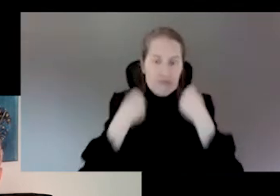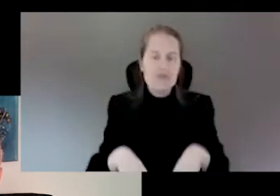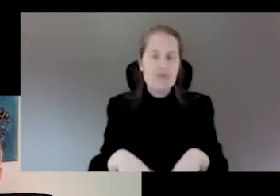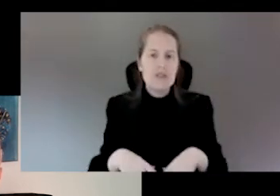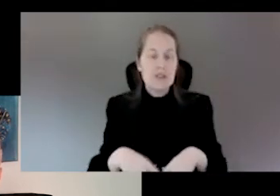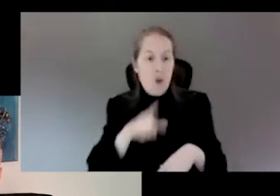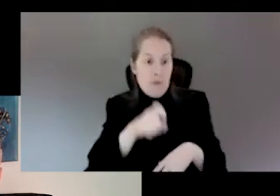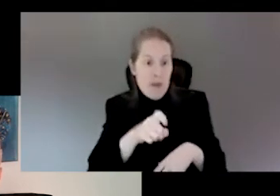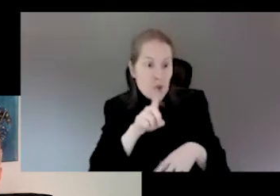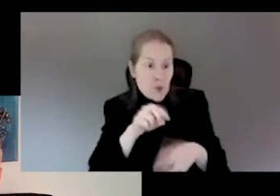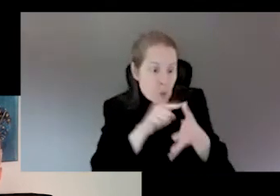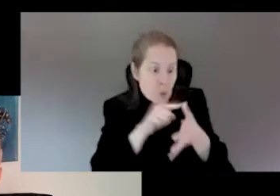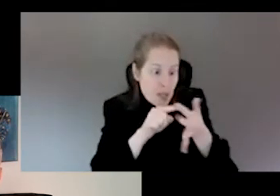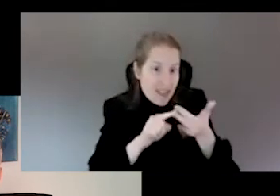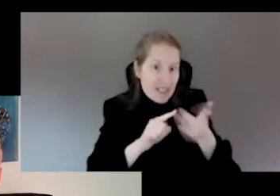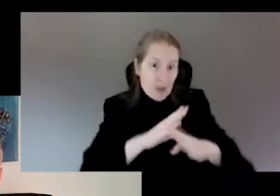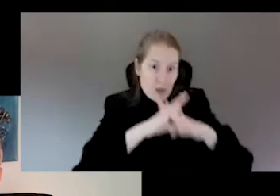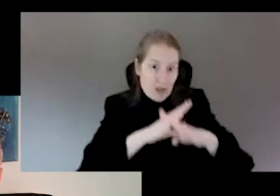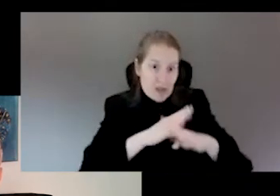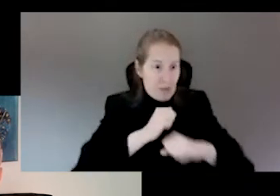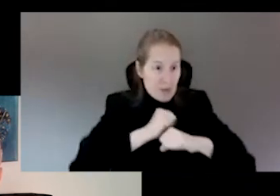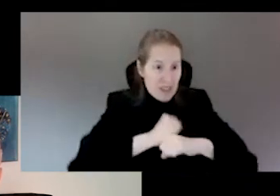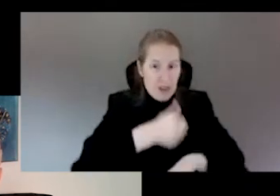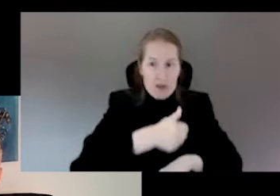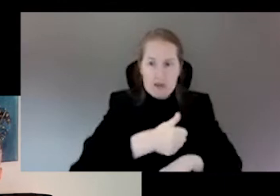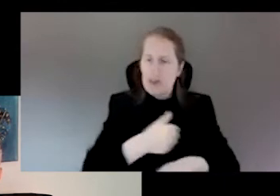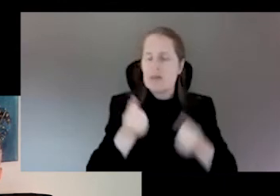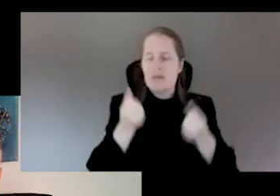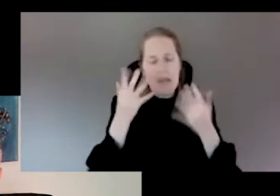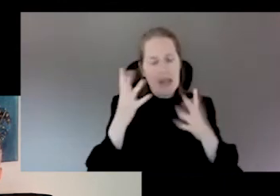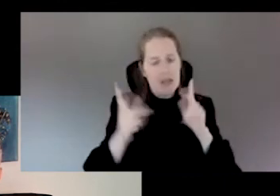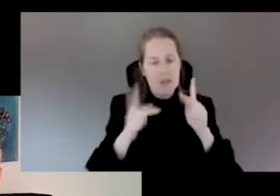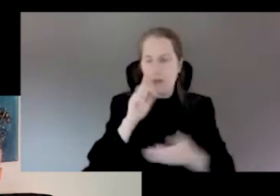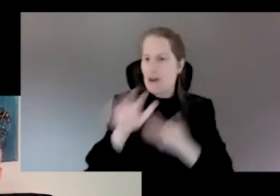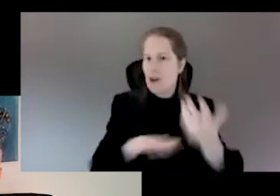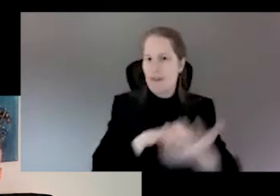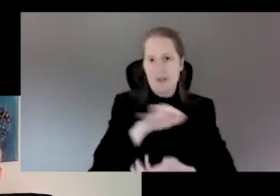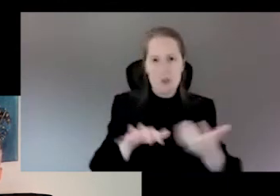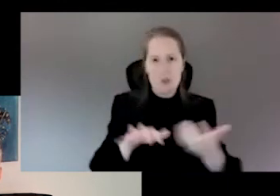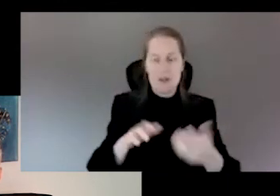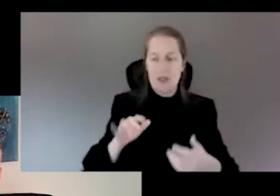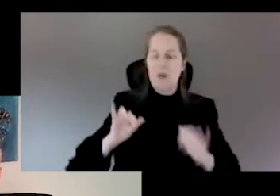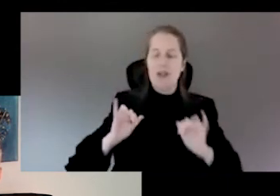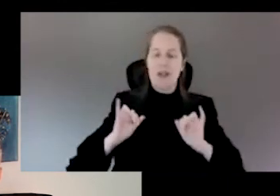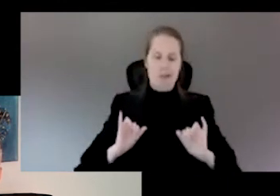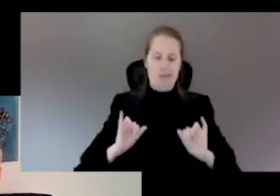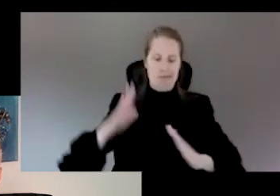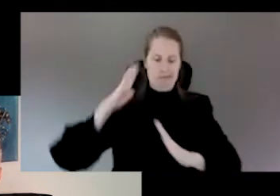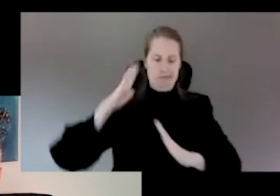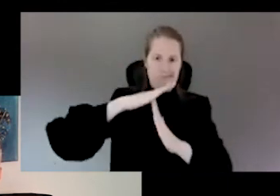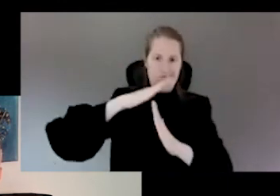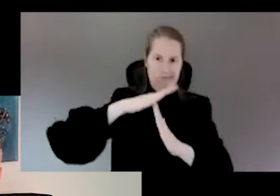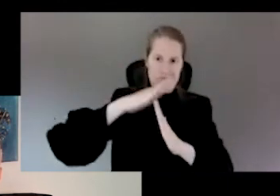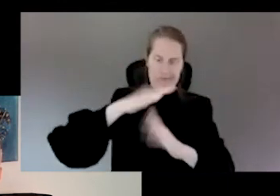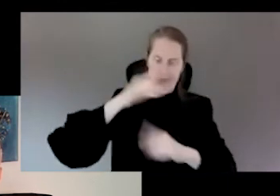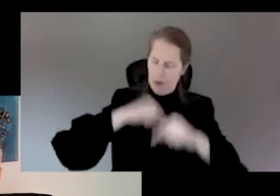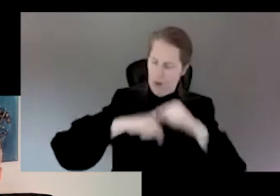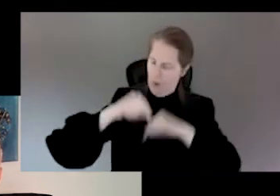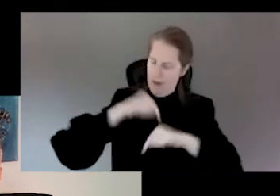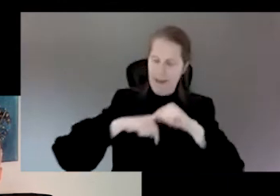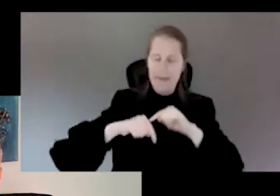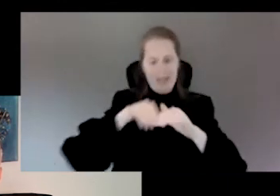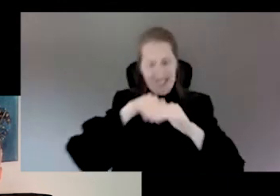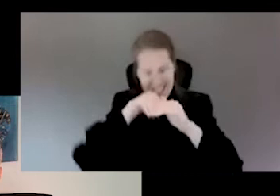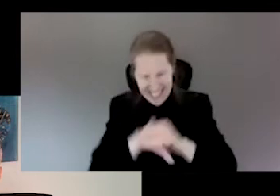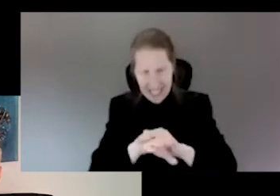prevent spread. And there was a lot of confusion. And our group decided we need to stop, go back into the community,